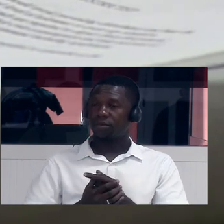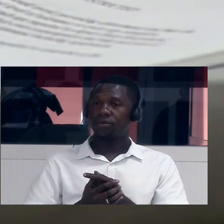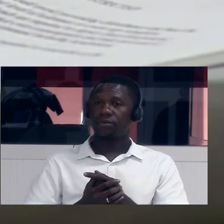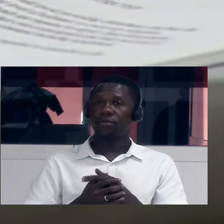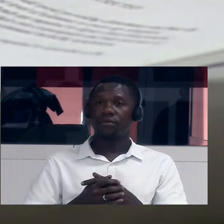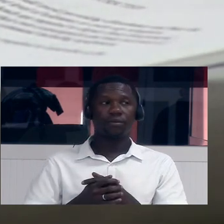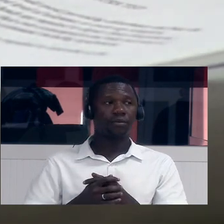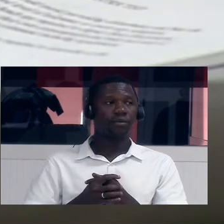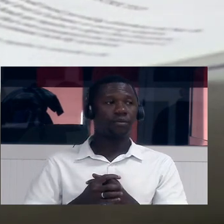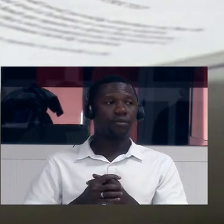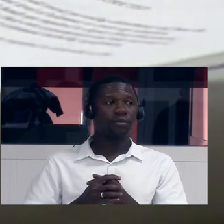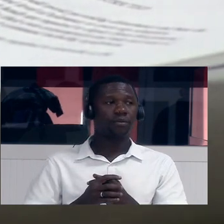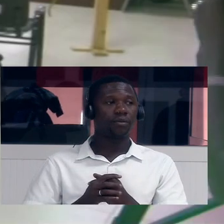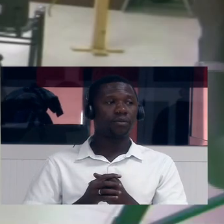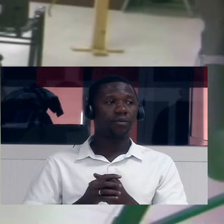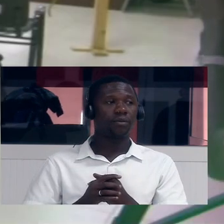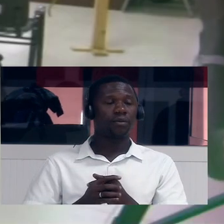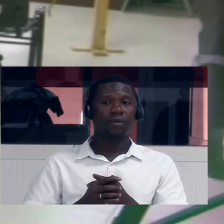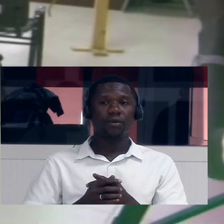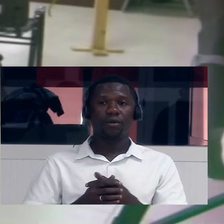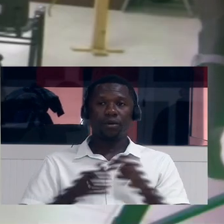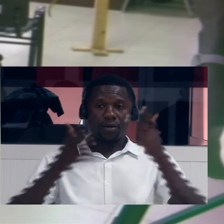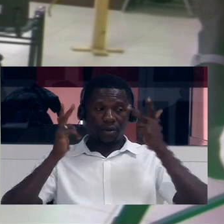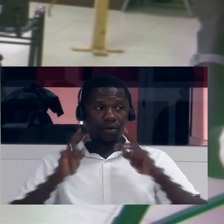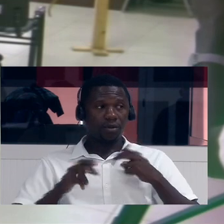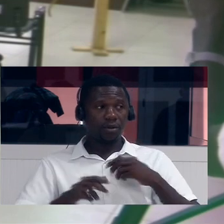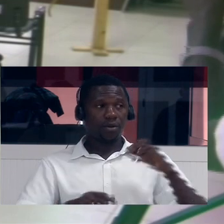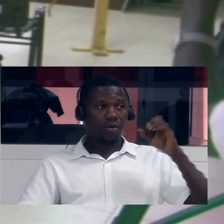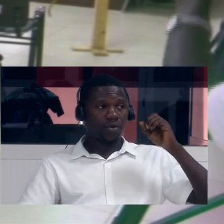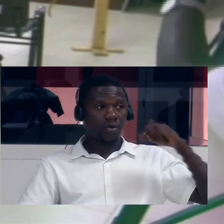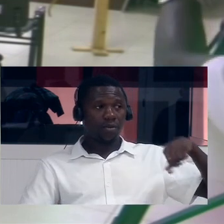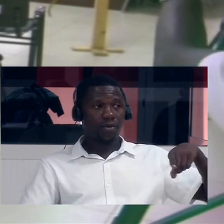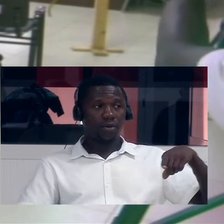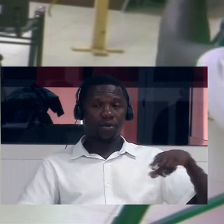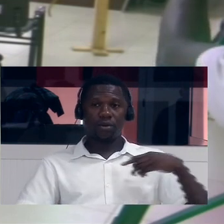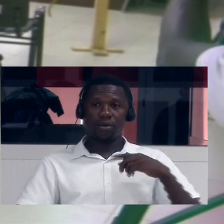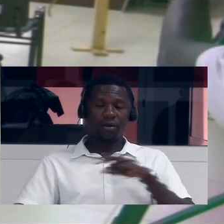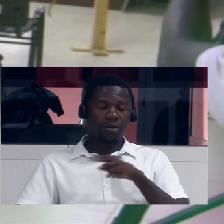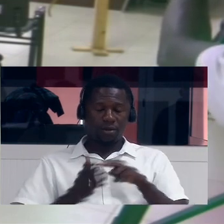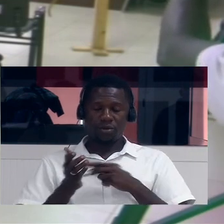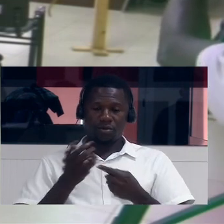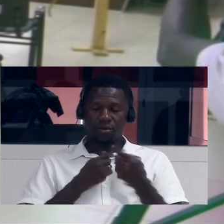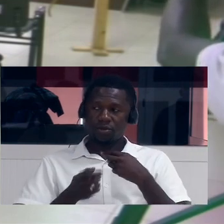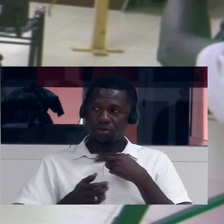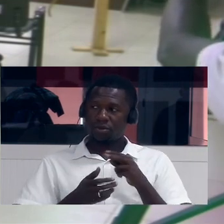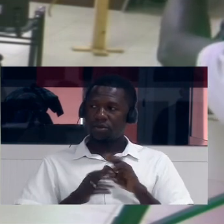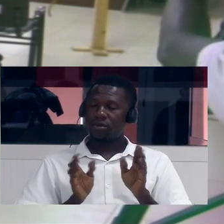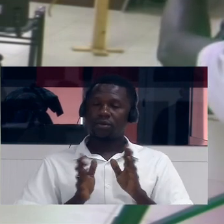Council, is this the operational orders that we had seen yesterday? Yes. So he doesn't need to come back to us. All right, thank you. Thank